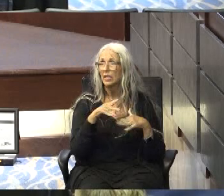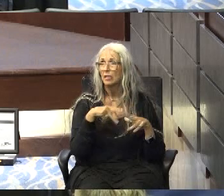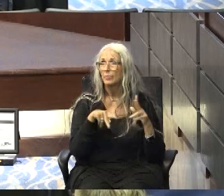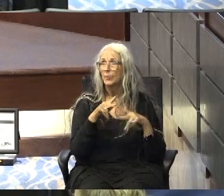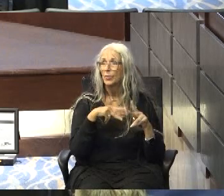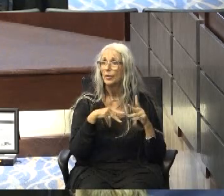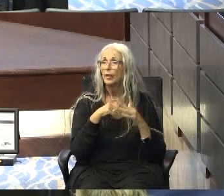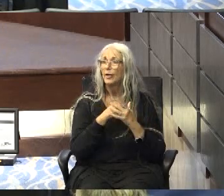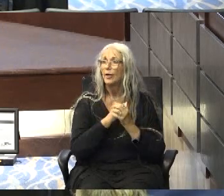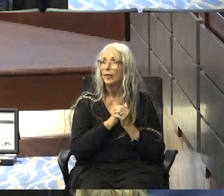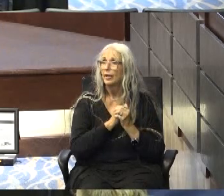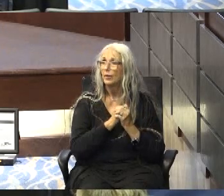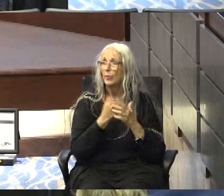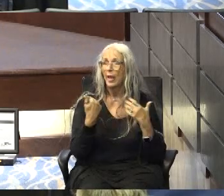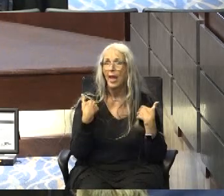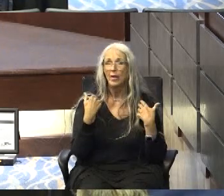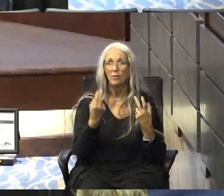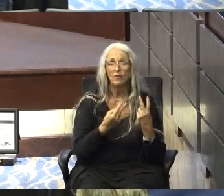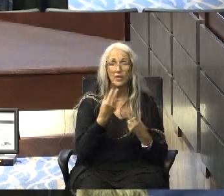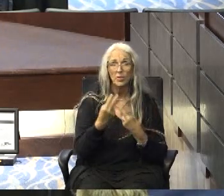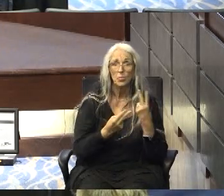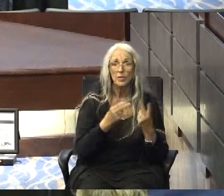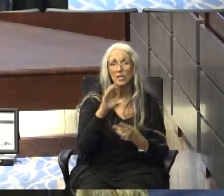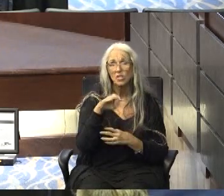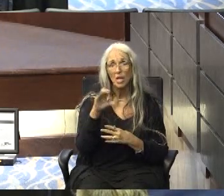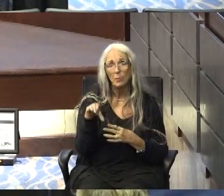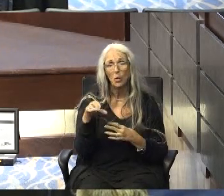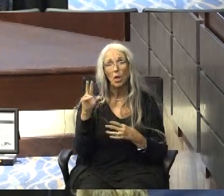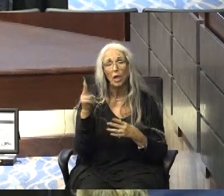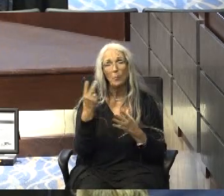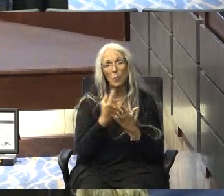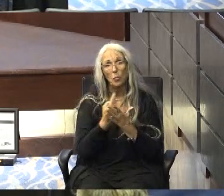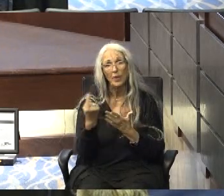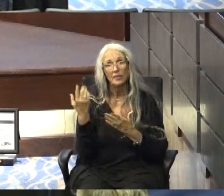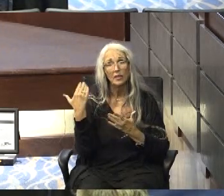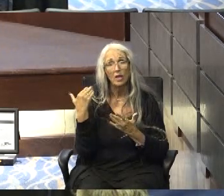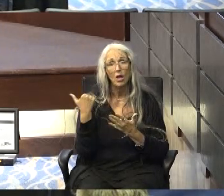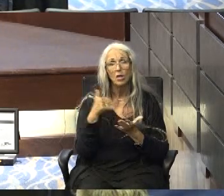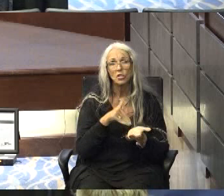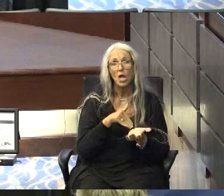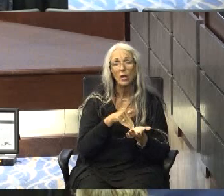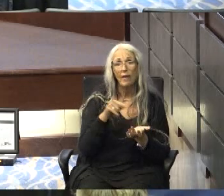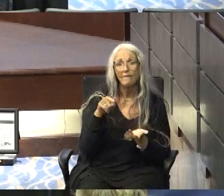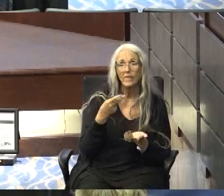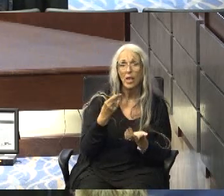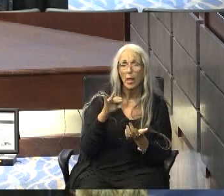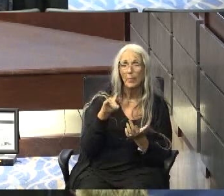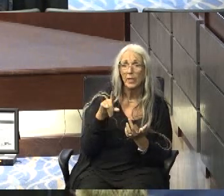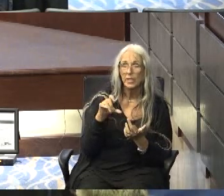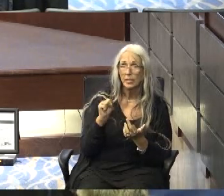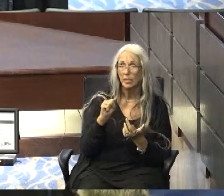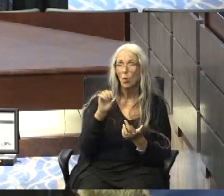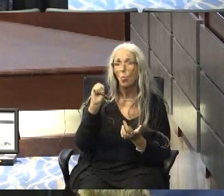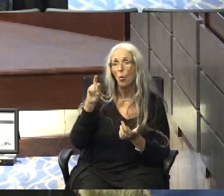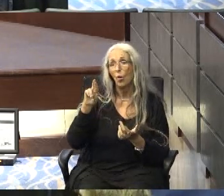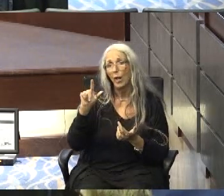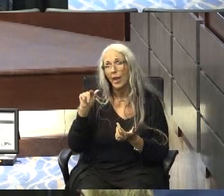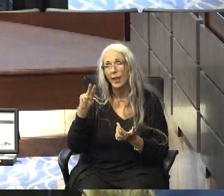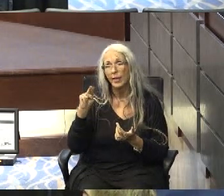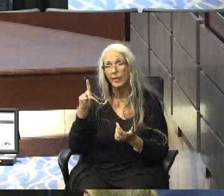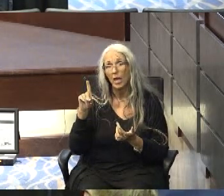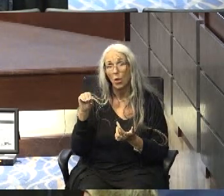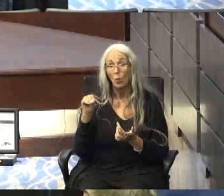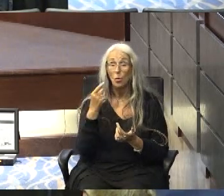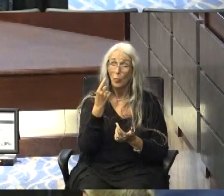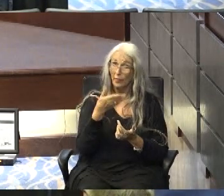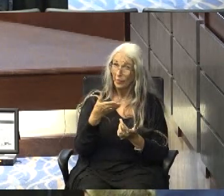We had our inner-city visit with the Chamber a couple of weeks ago. We went to the Dr. Phillips Center in Orlando. And one of the things that I